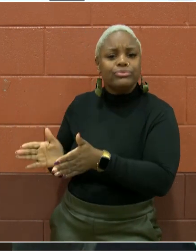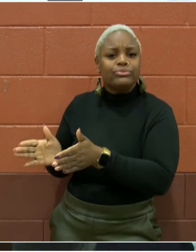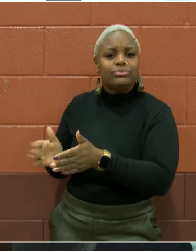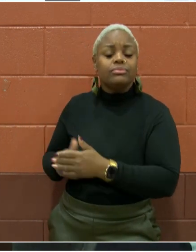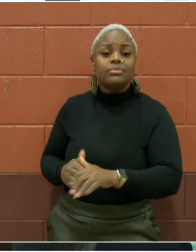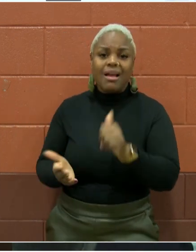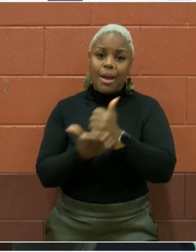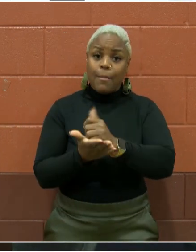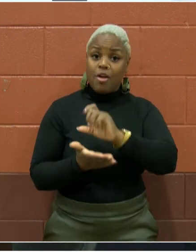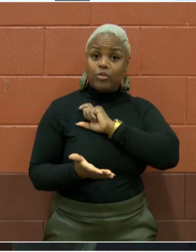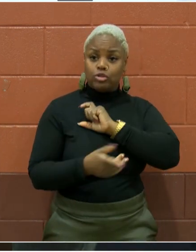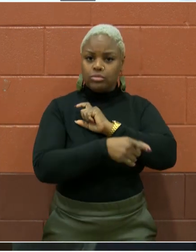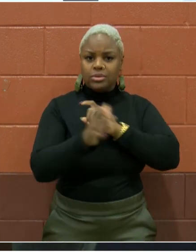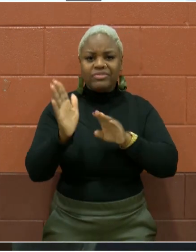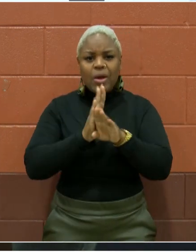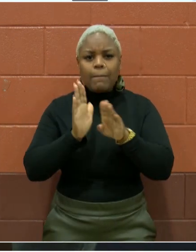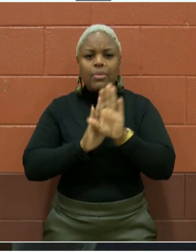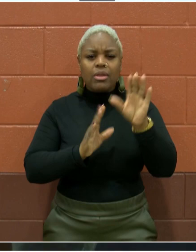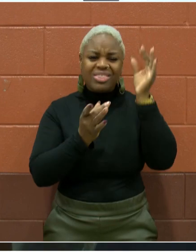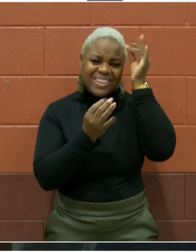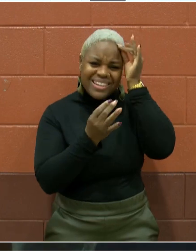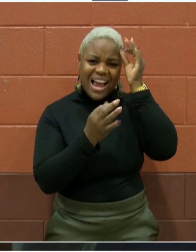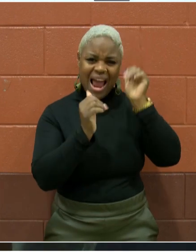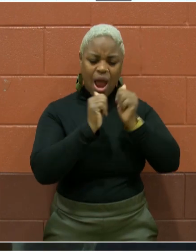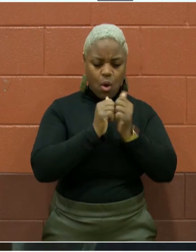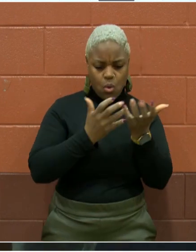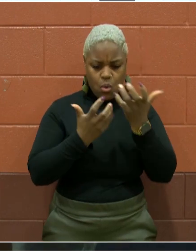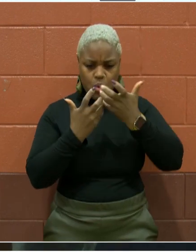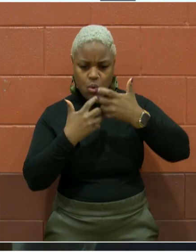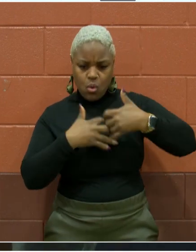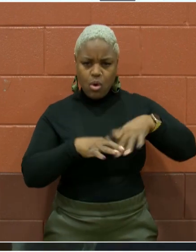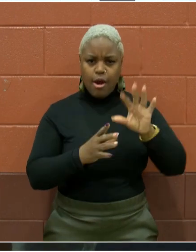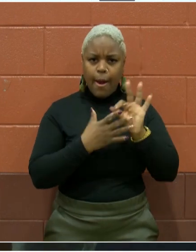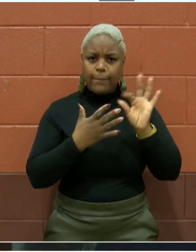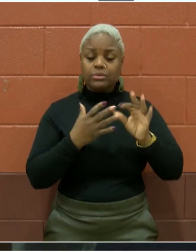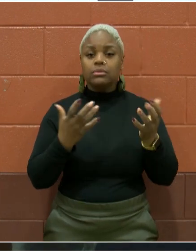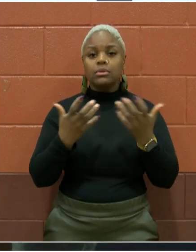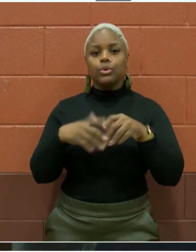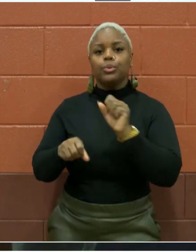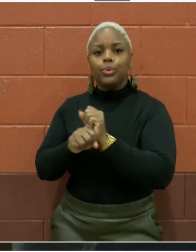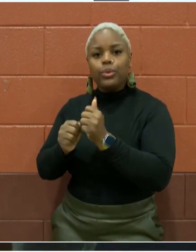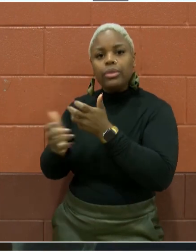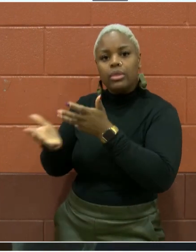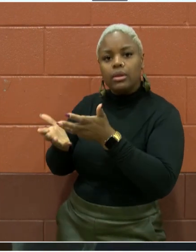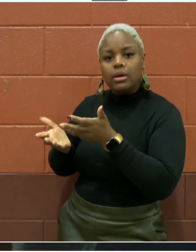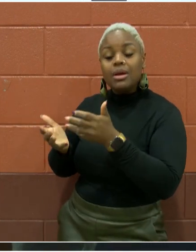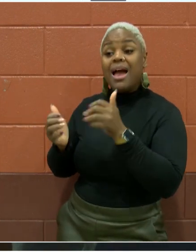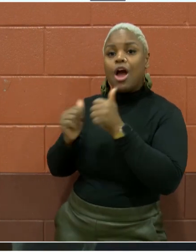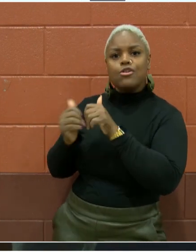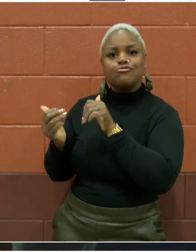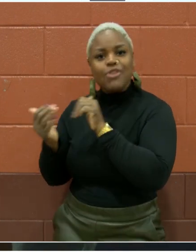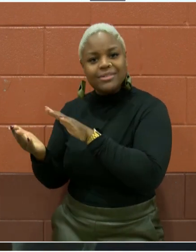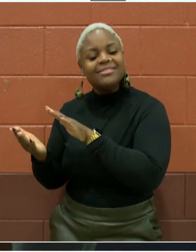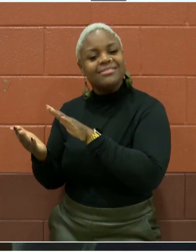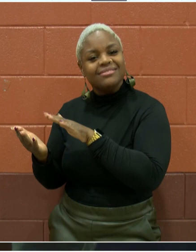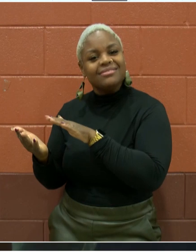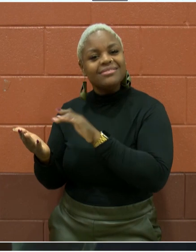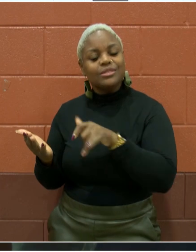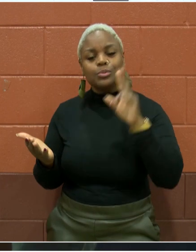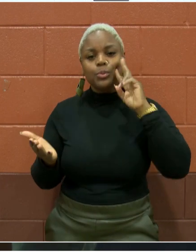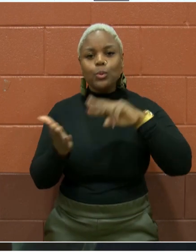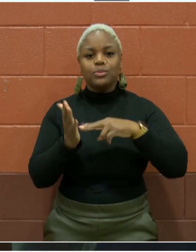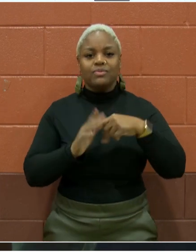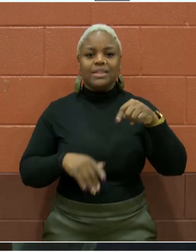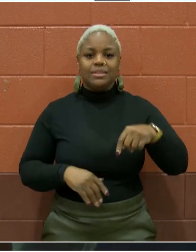to develop and think through their options in challenging non-firearms incidents. And lastly, ICAT centers on